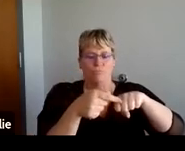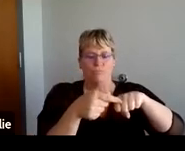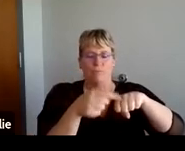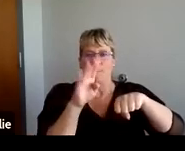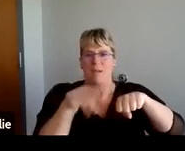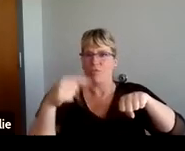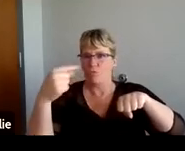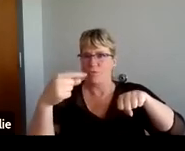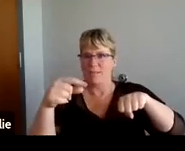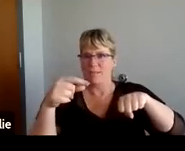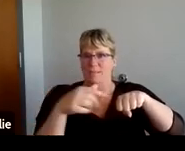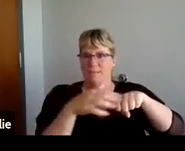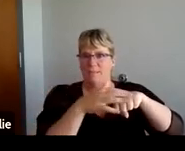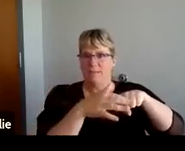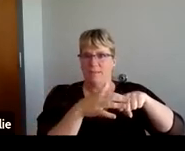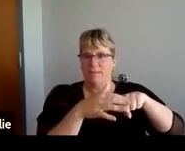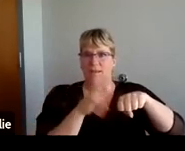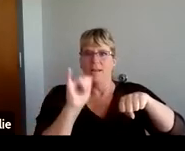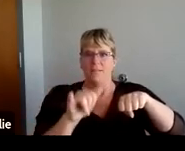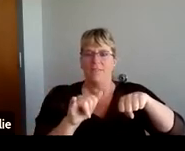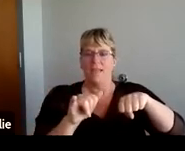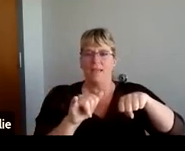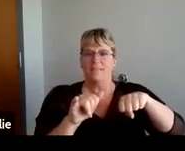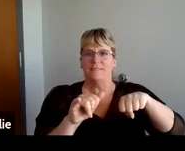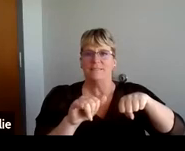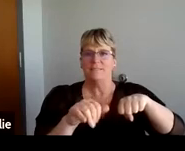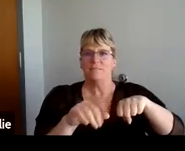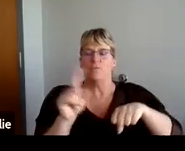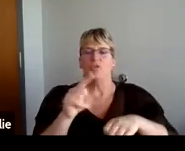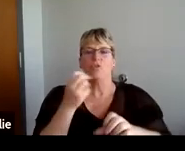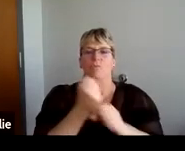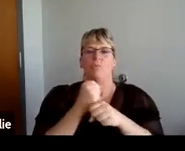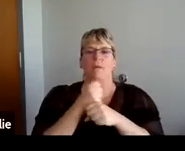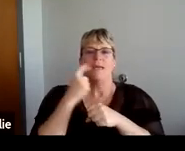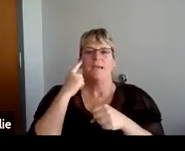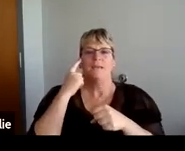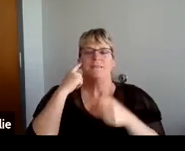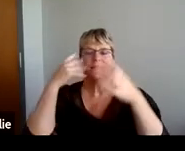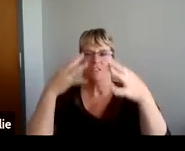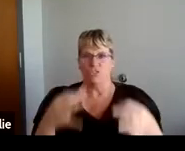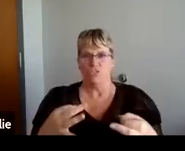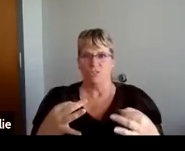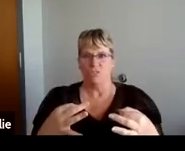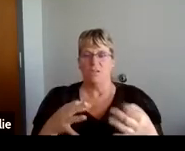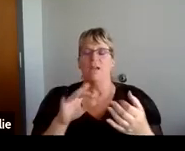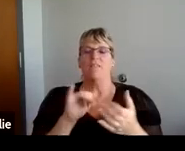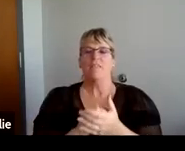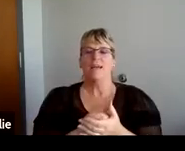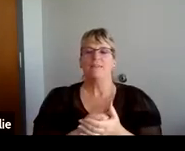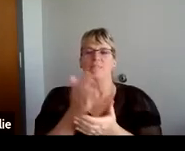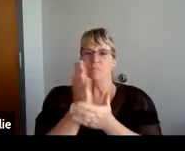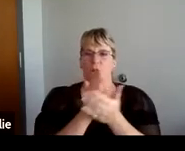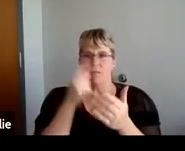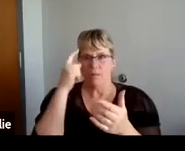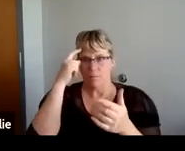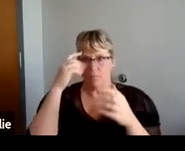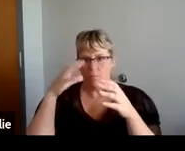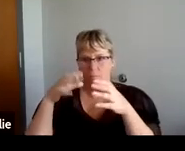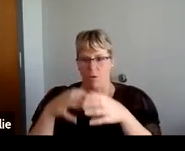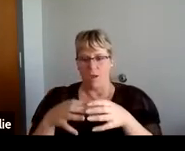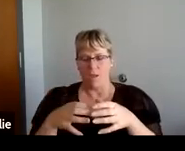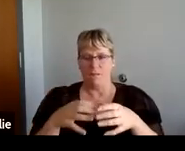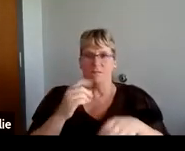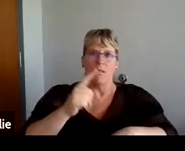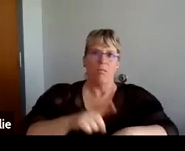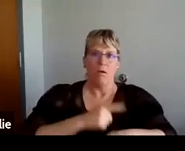green area. That is our executive decision-making portion of our brain. That is the portion of the brain that takes the